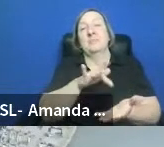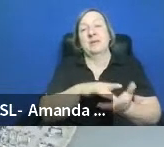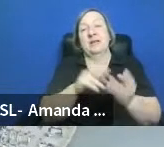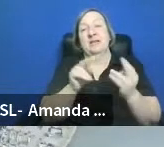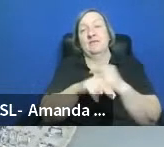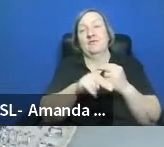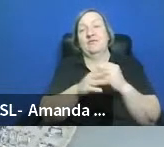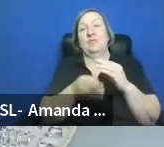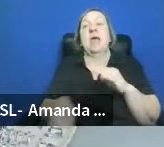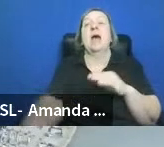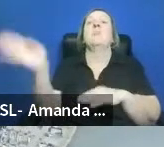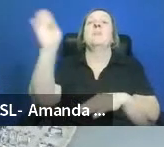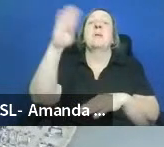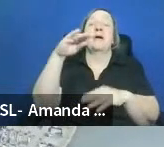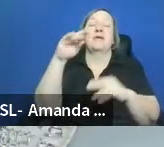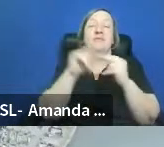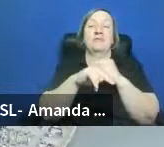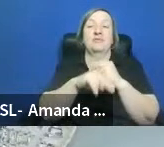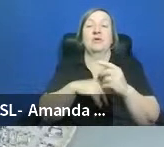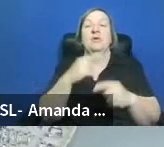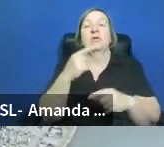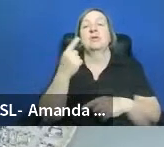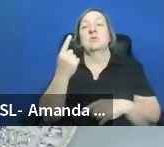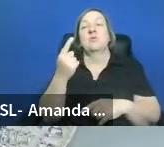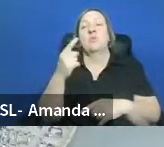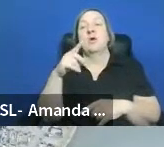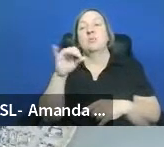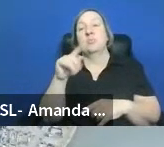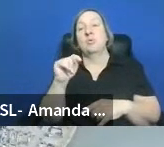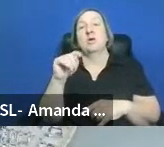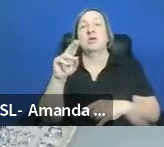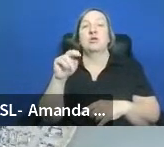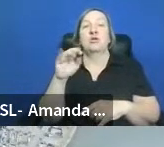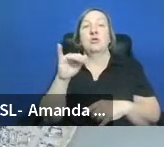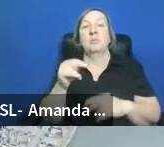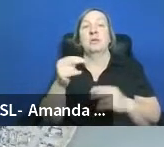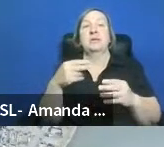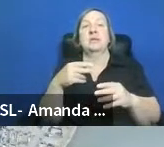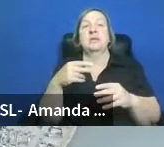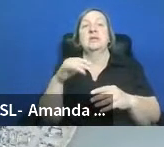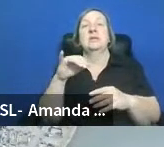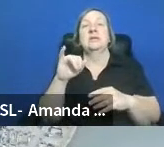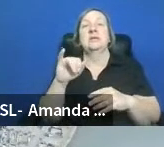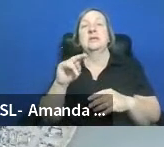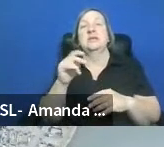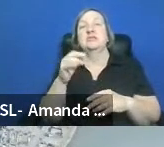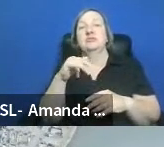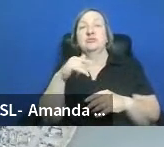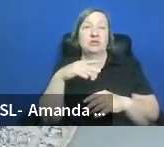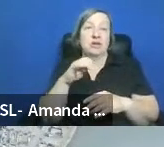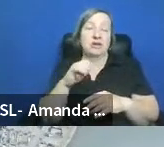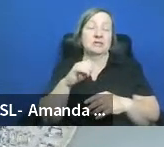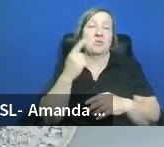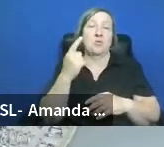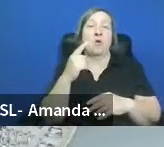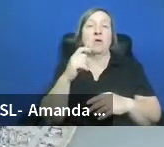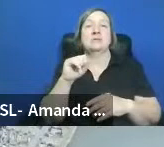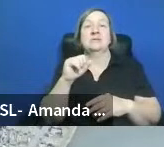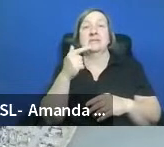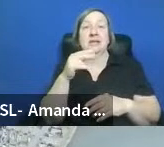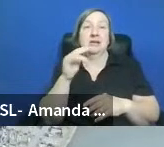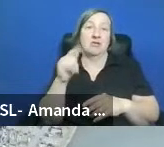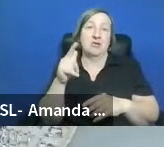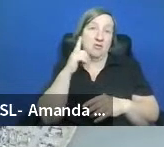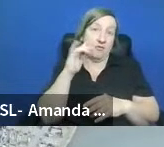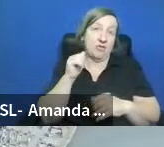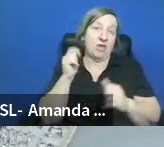freeway, what we call a single point urban interchange. All one signal for that at that location, and all